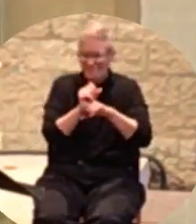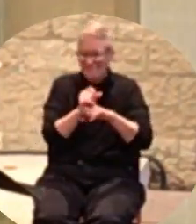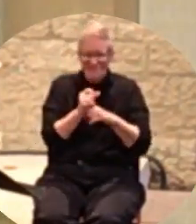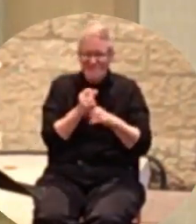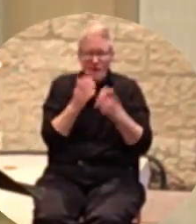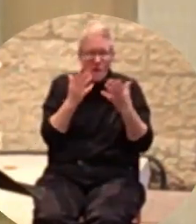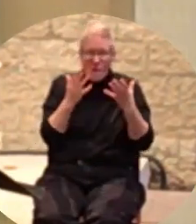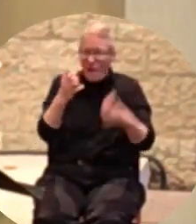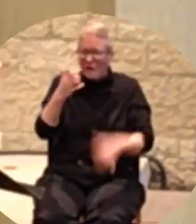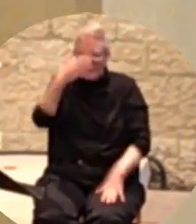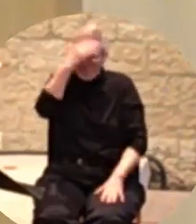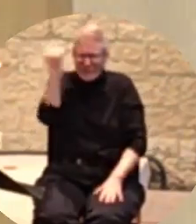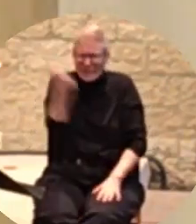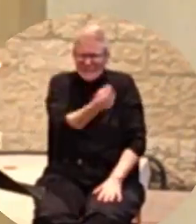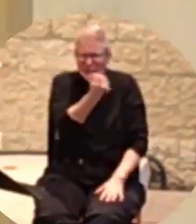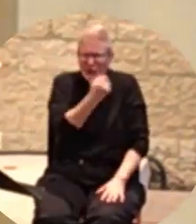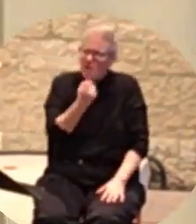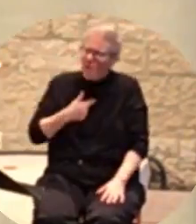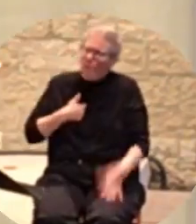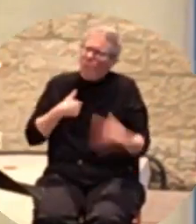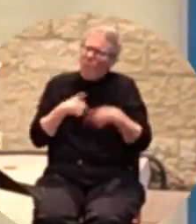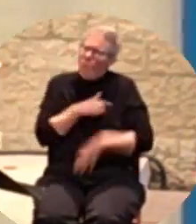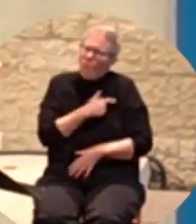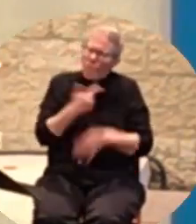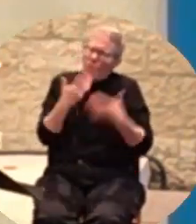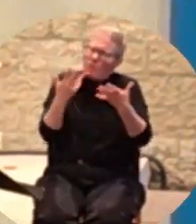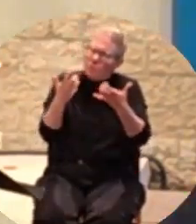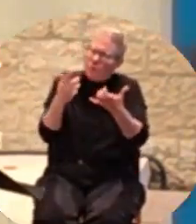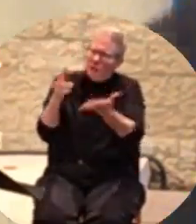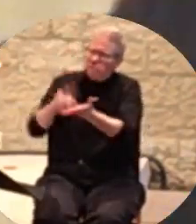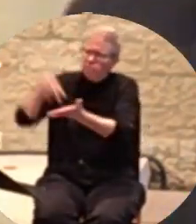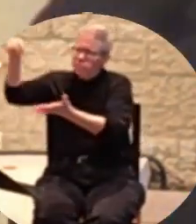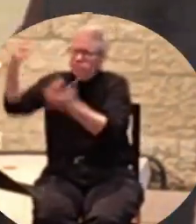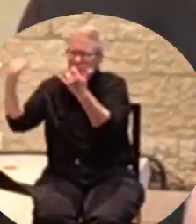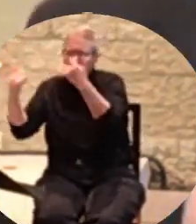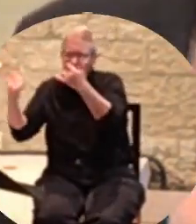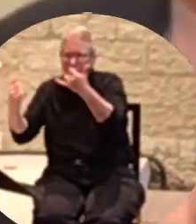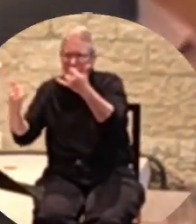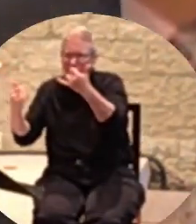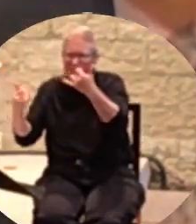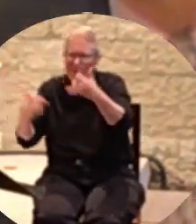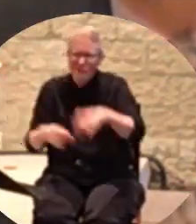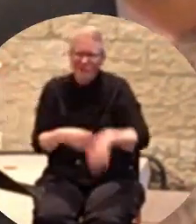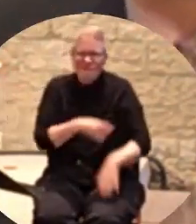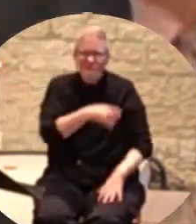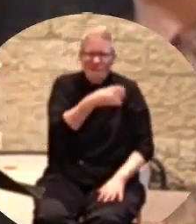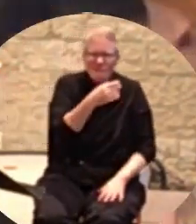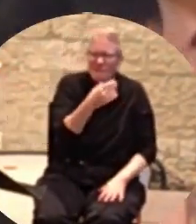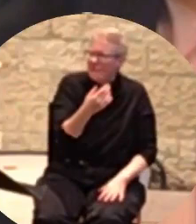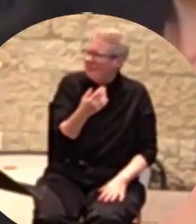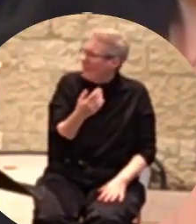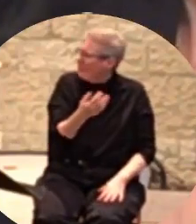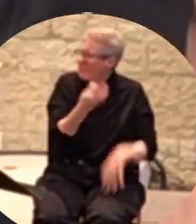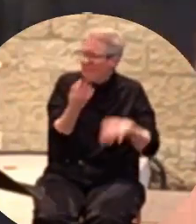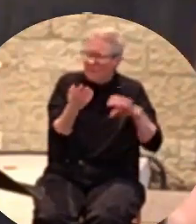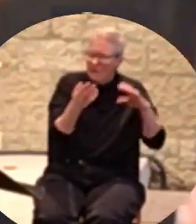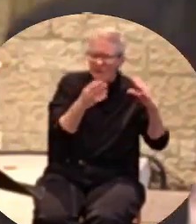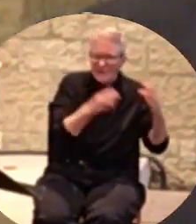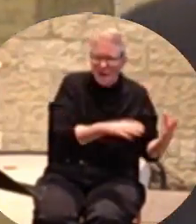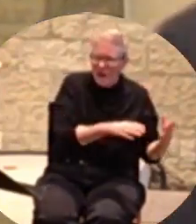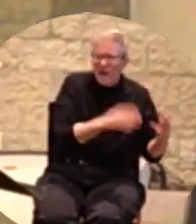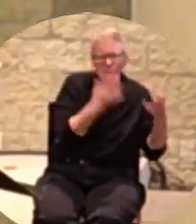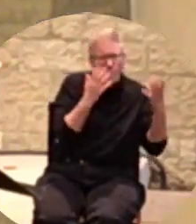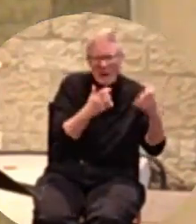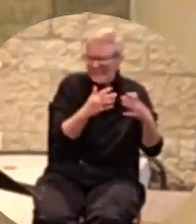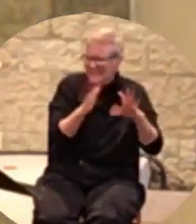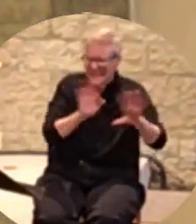the tomb. We want to get to that crucifixion. And immediately we want to go to the resurrection. And yet at the